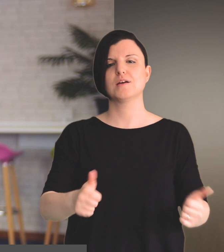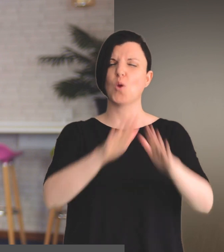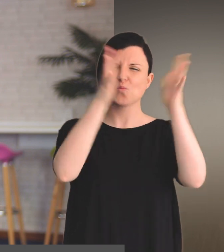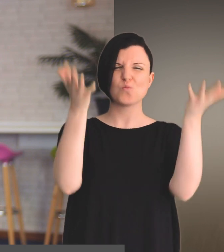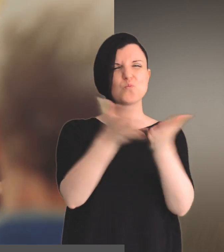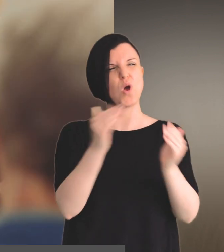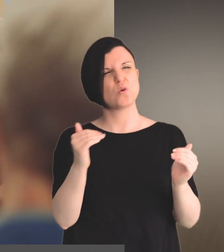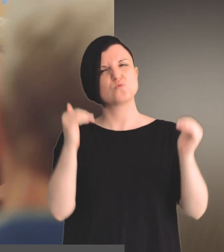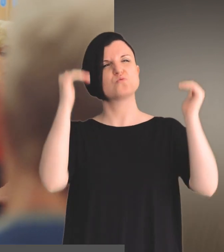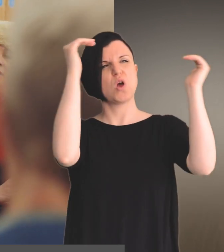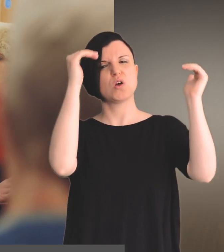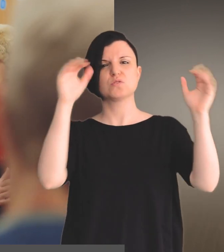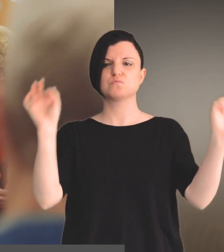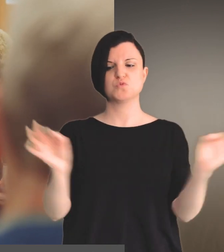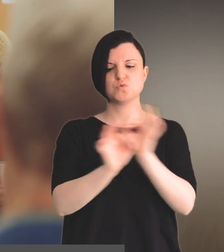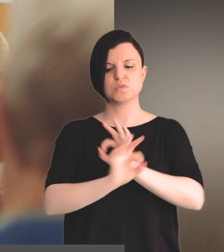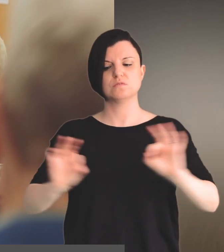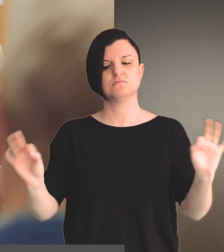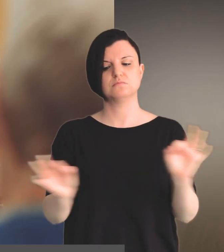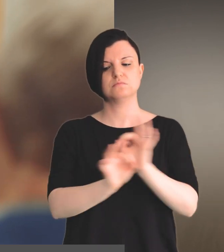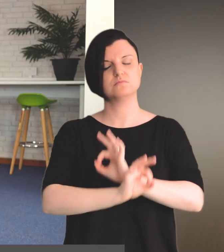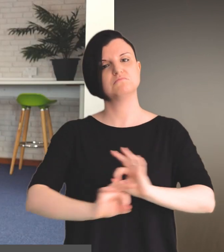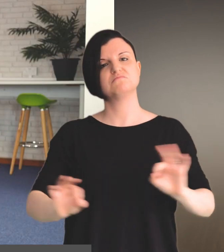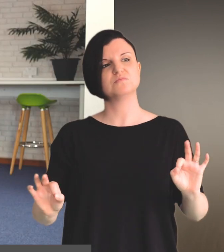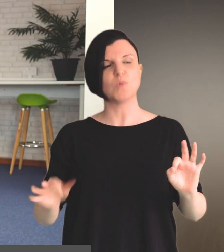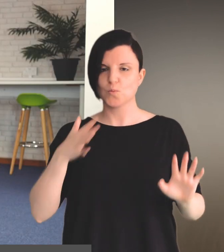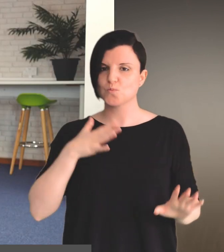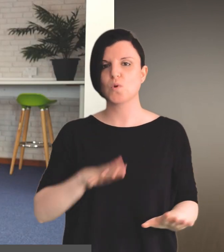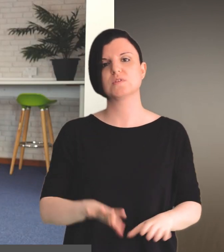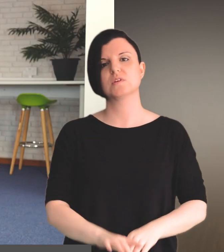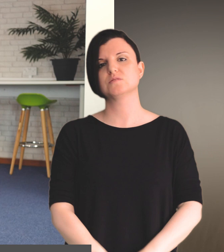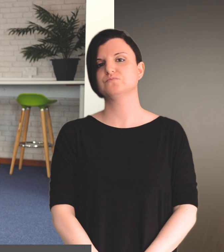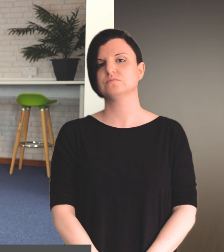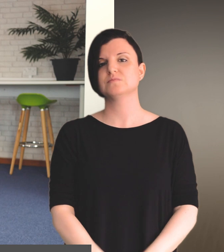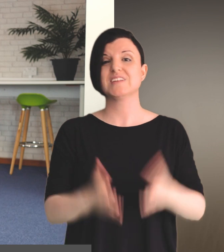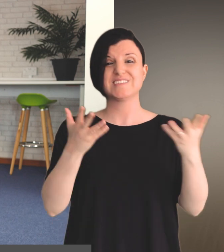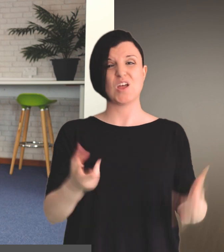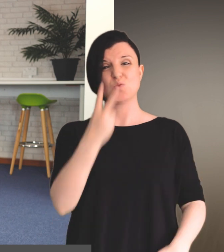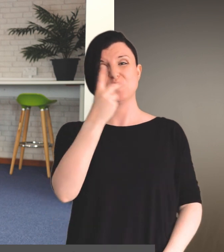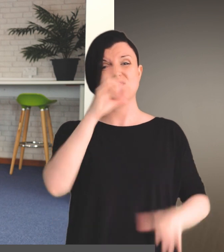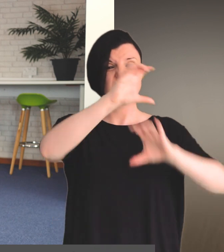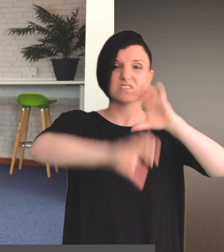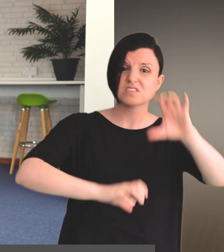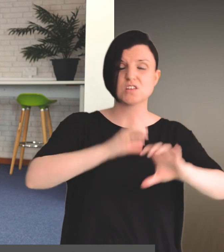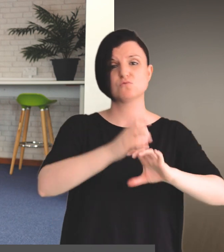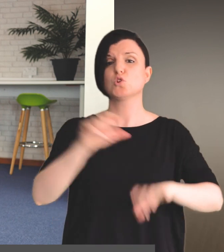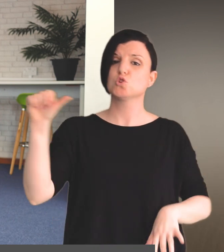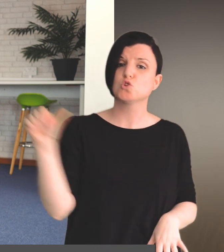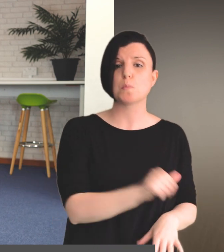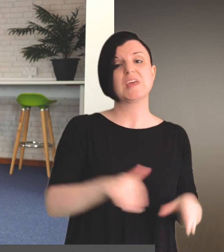in. But actually, in the 21st century, we must be making world-class inclusive orchestras. And I think what has